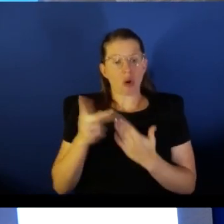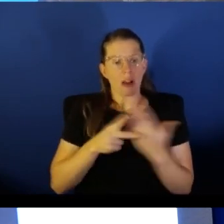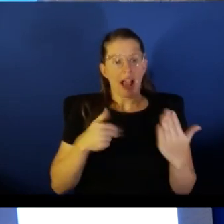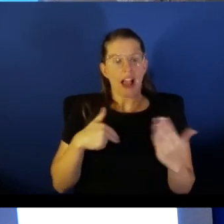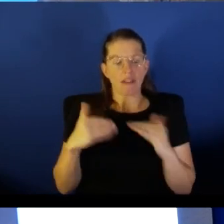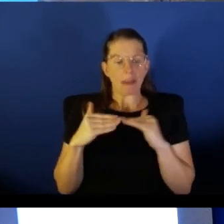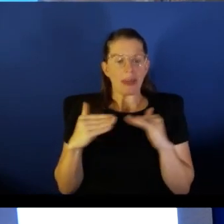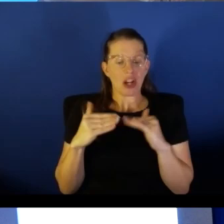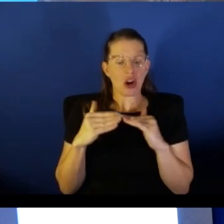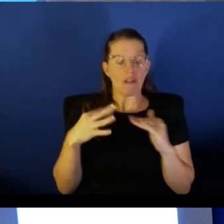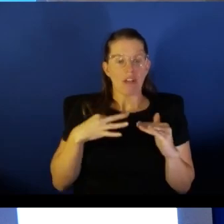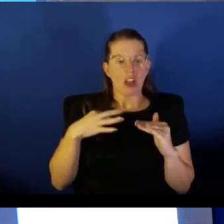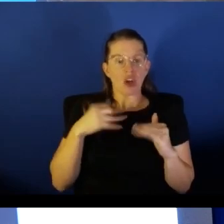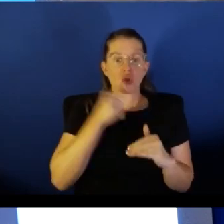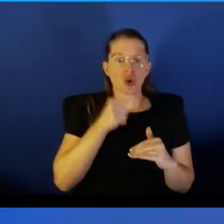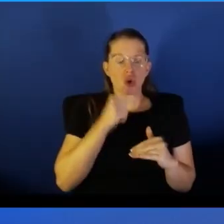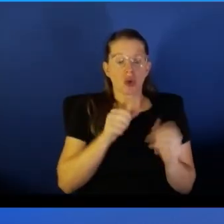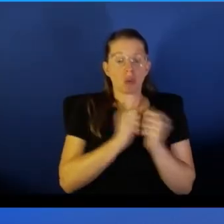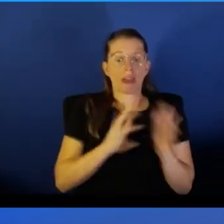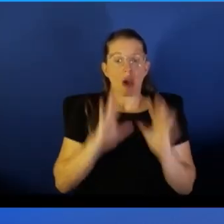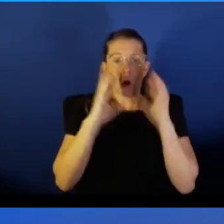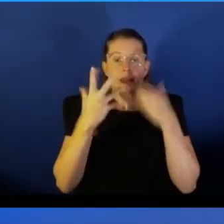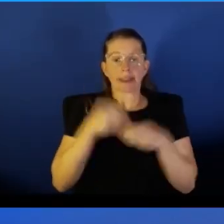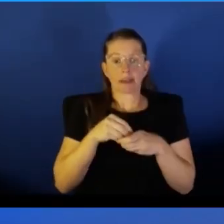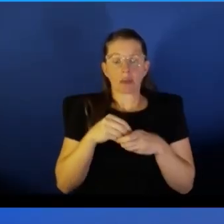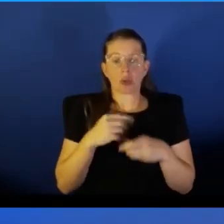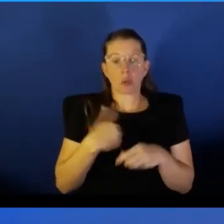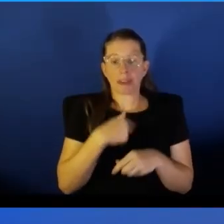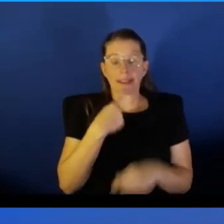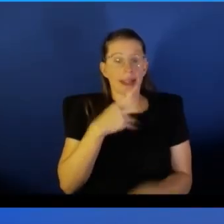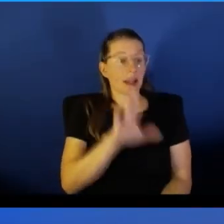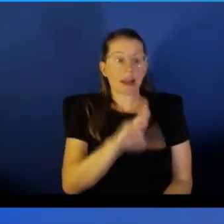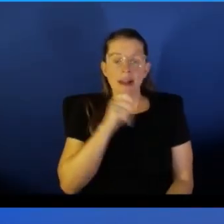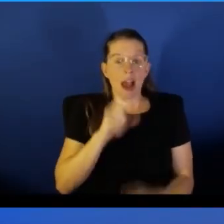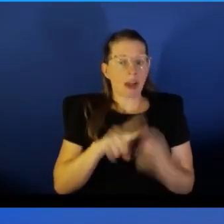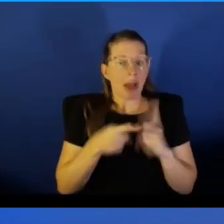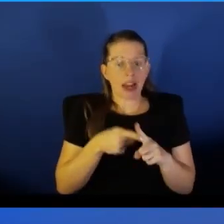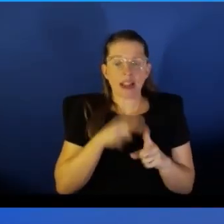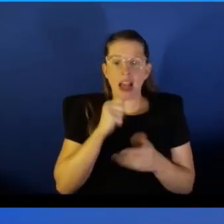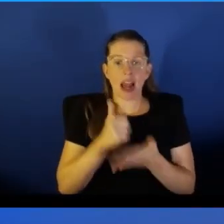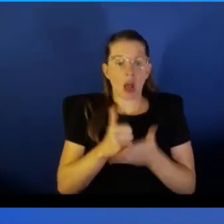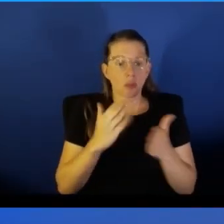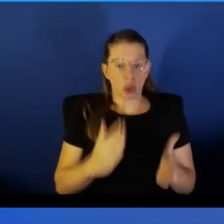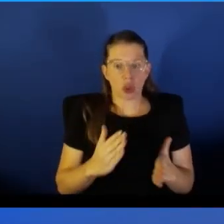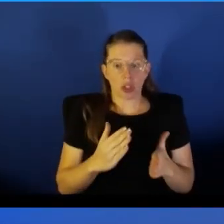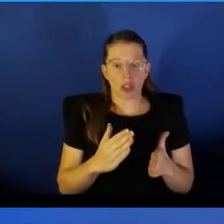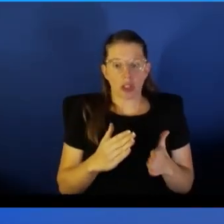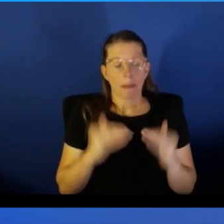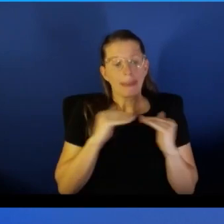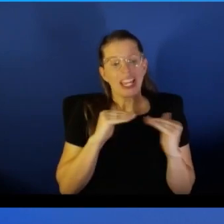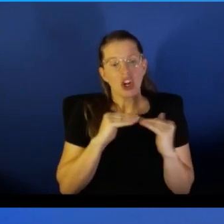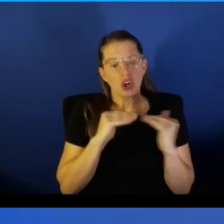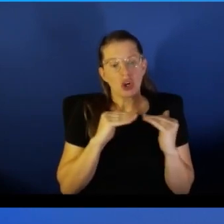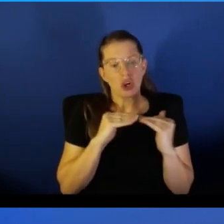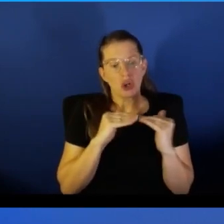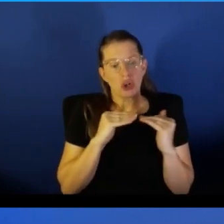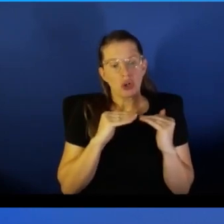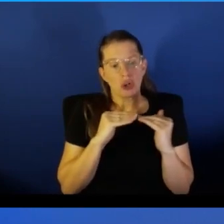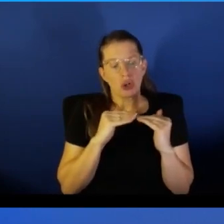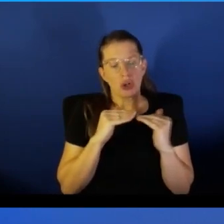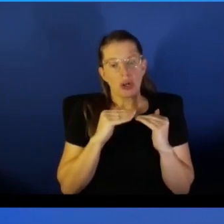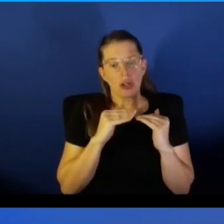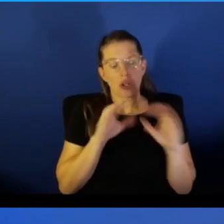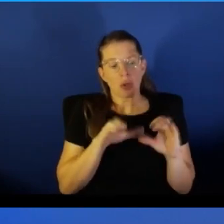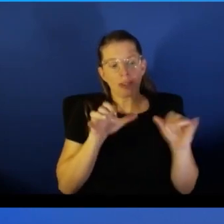so girls without autism, but we say, you're not a buddy, you're not a helper, you're a peer, Yes. and that you do all the same activities,